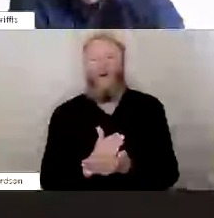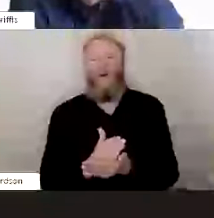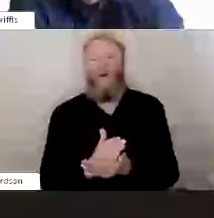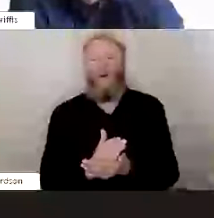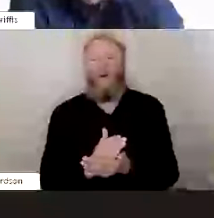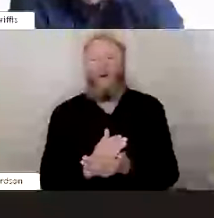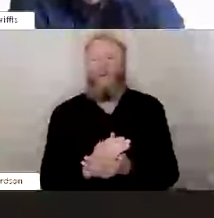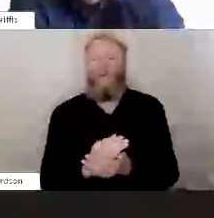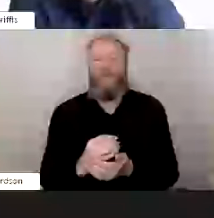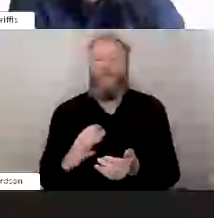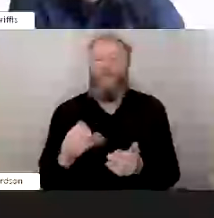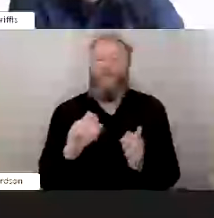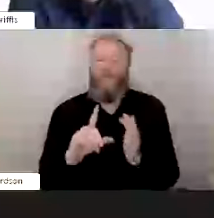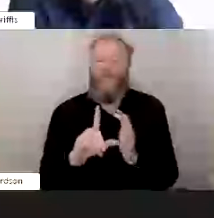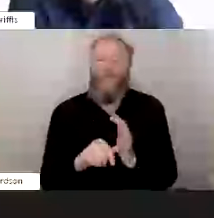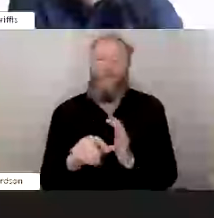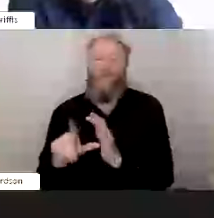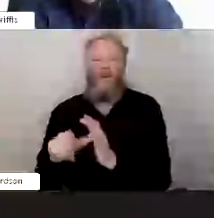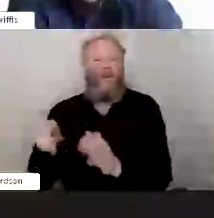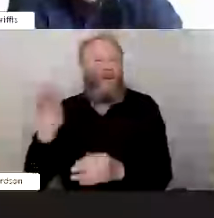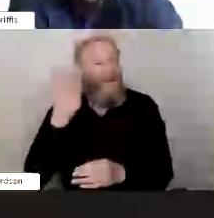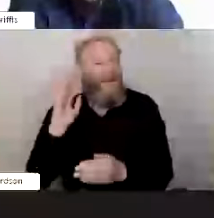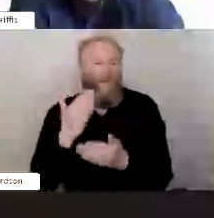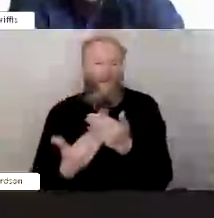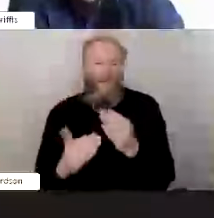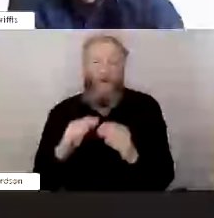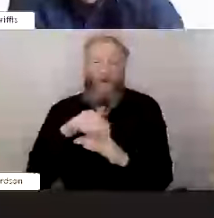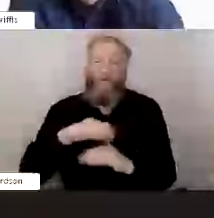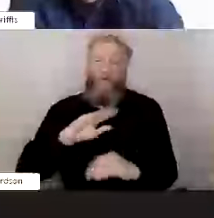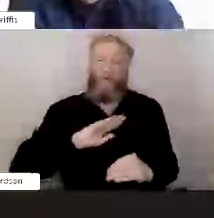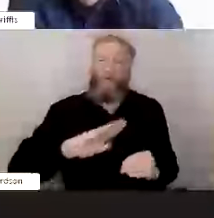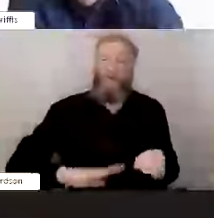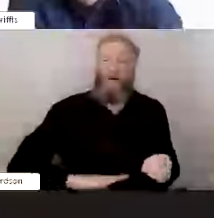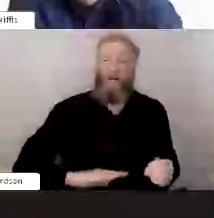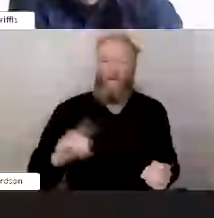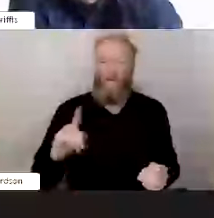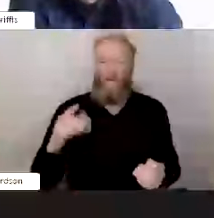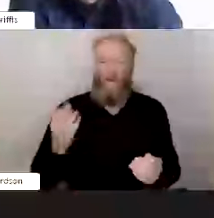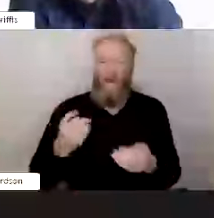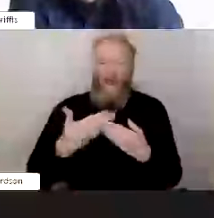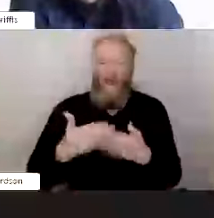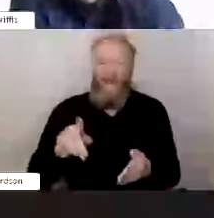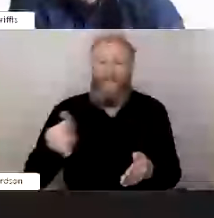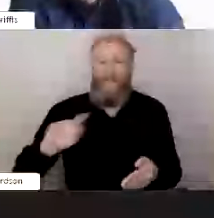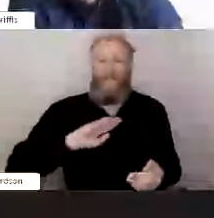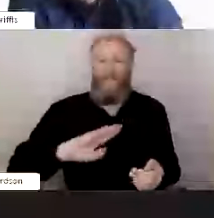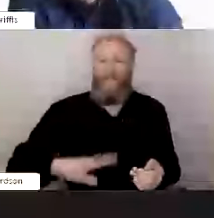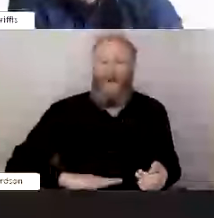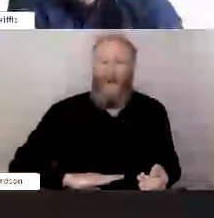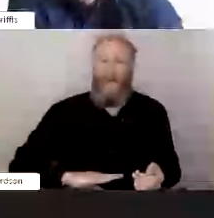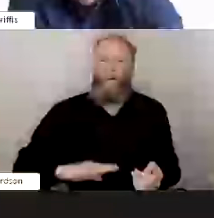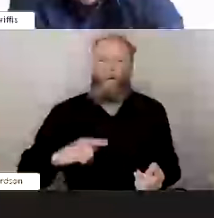from time to time, you hear stories of farmers who have to leave their farm because it's no